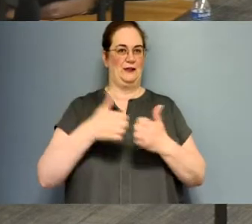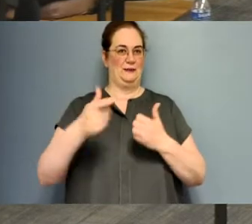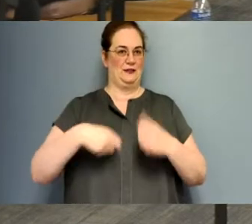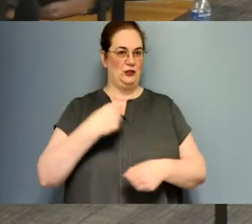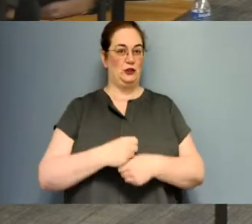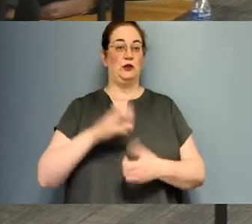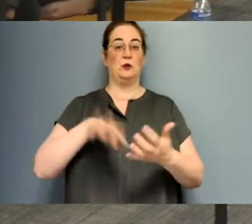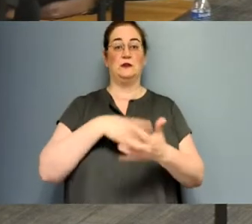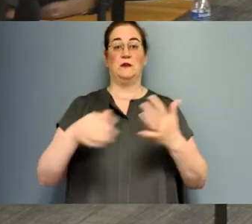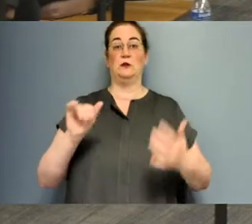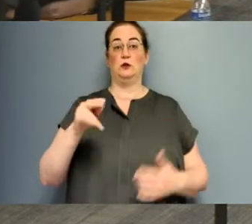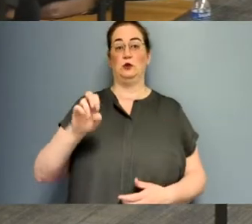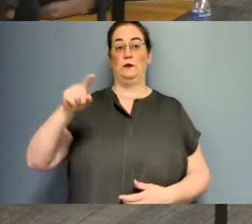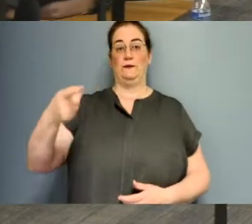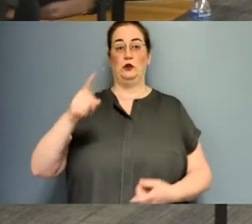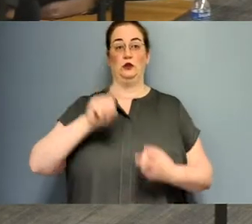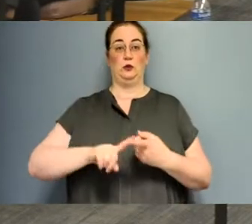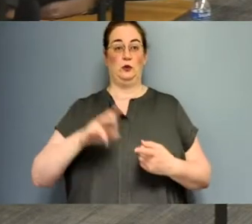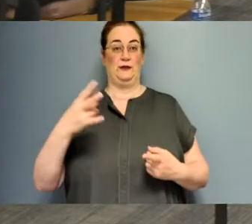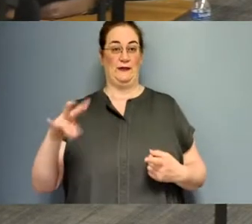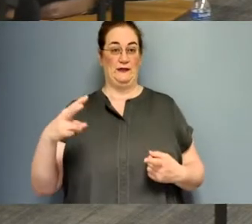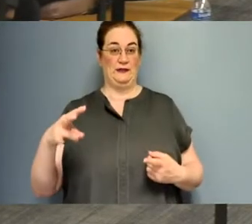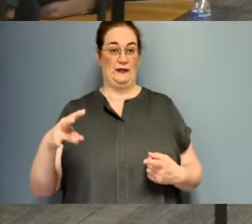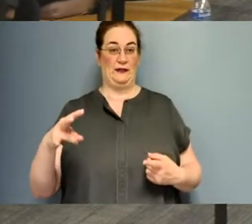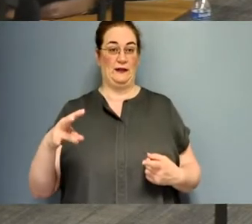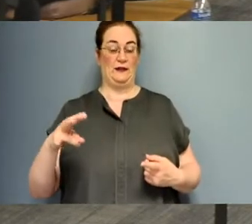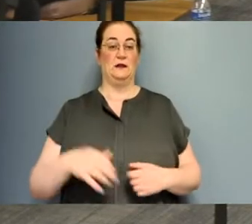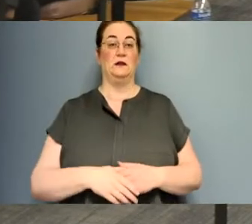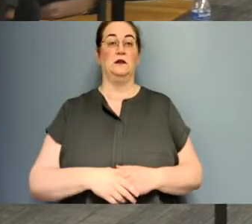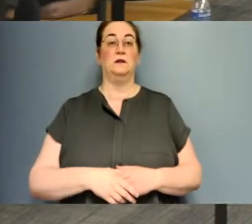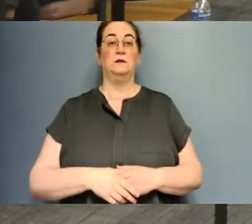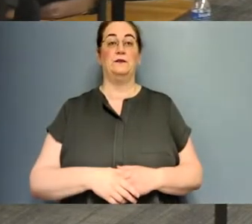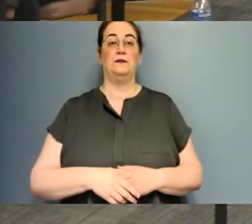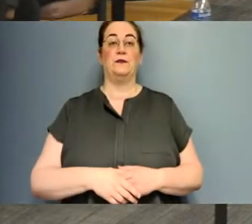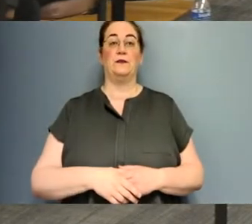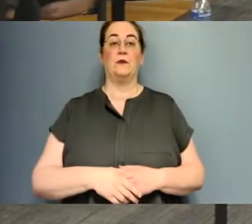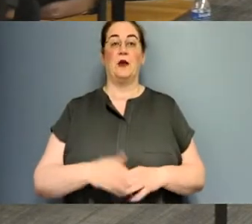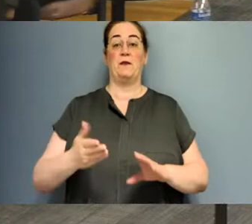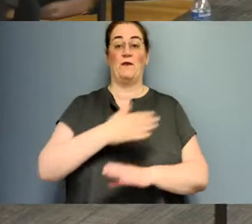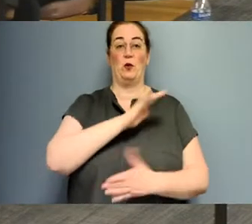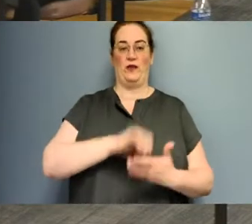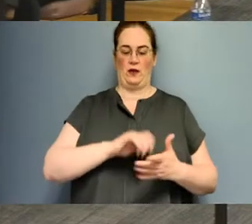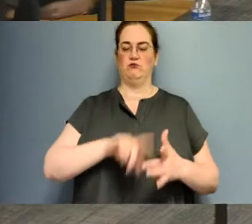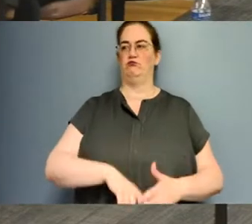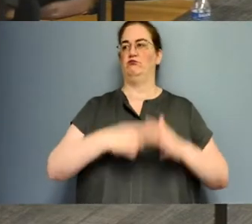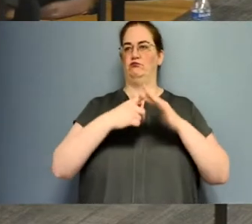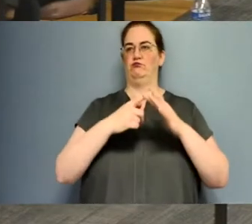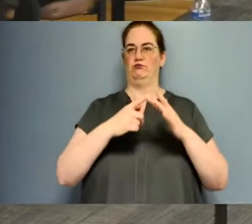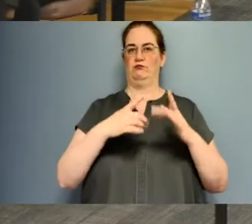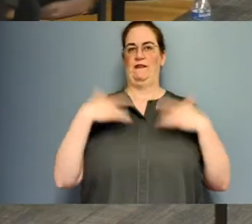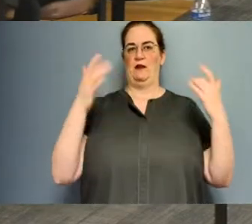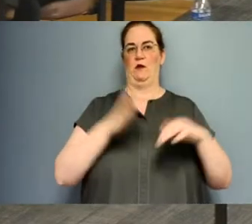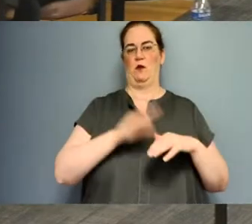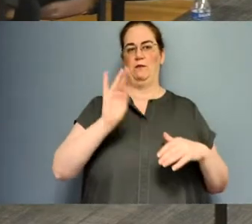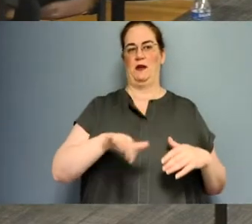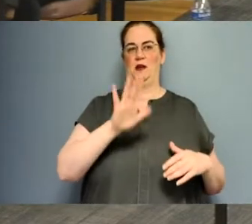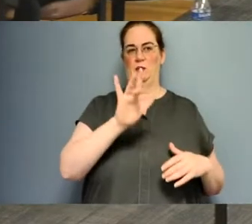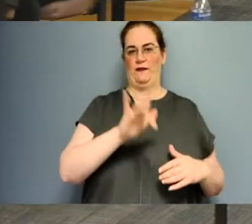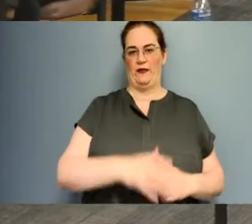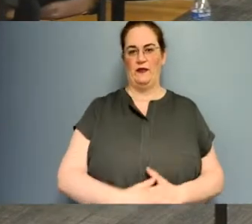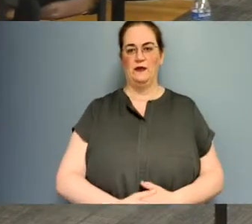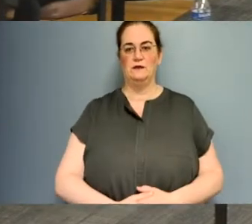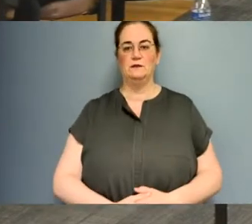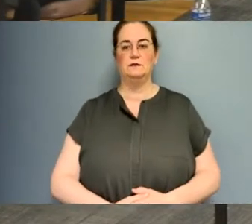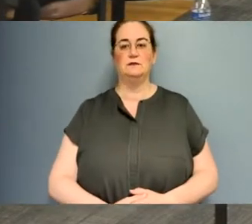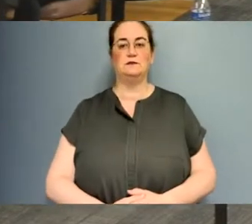were scheduled from June 1 through the 17th, and they were preceded by a kickoff event on May 25th.